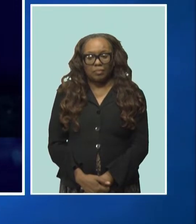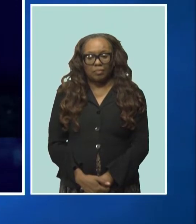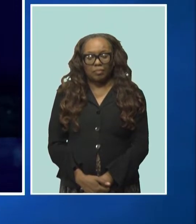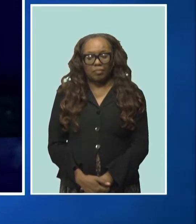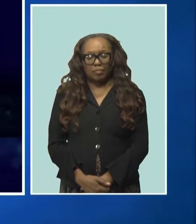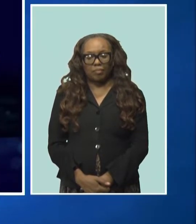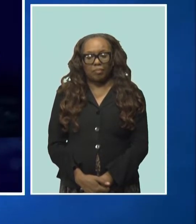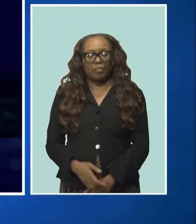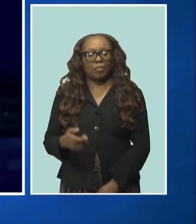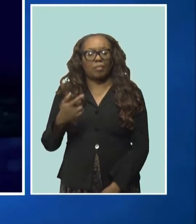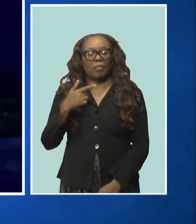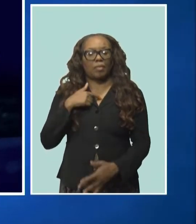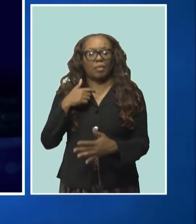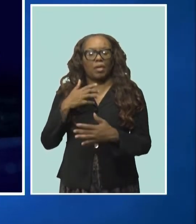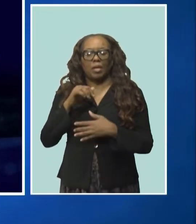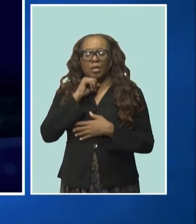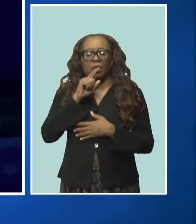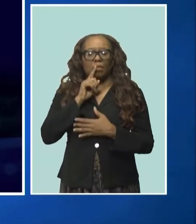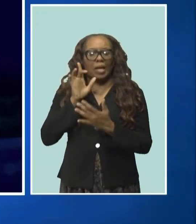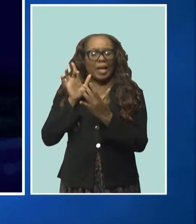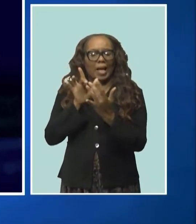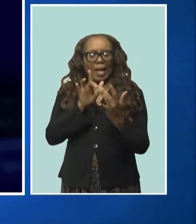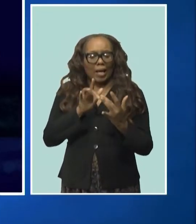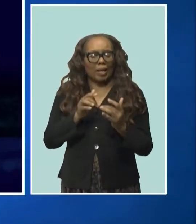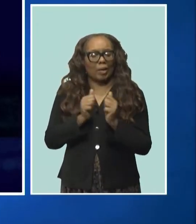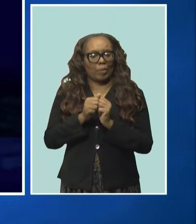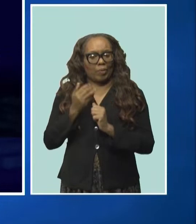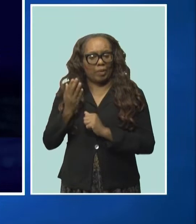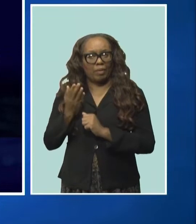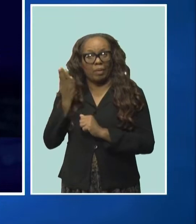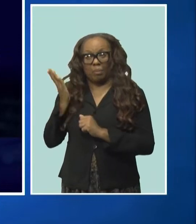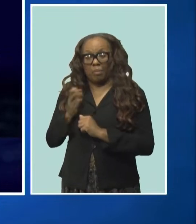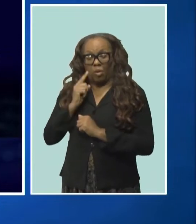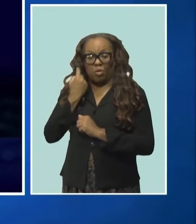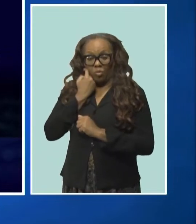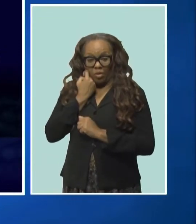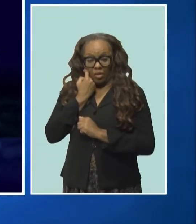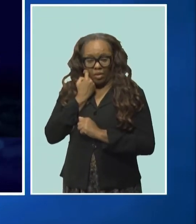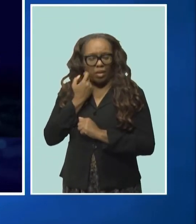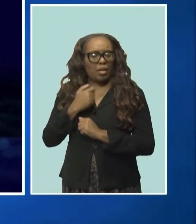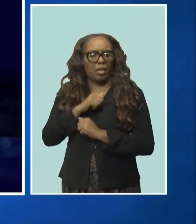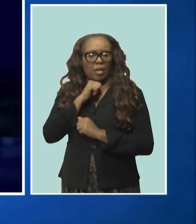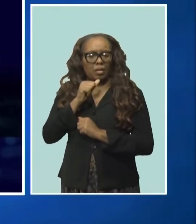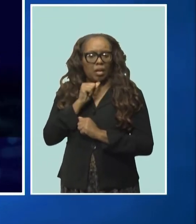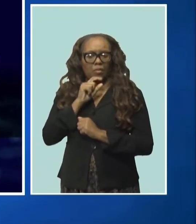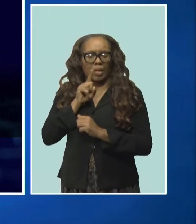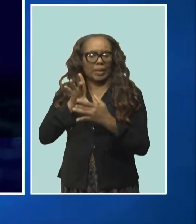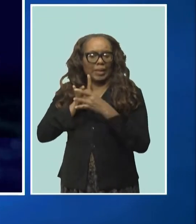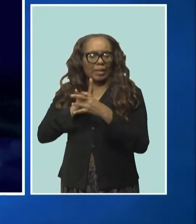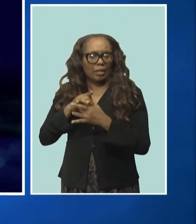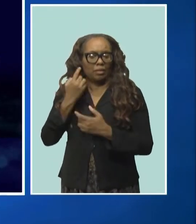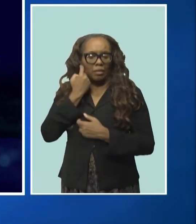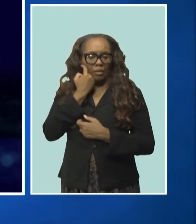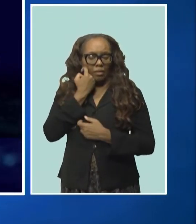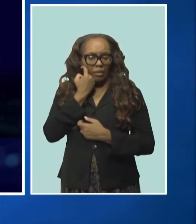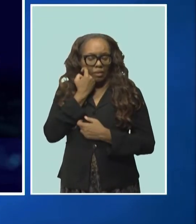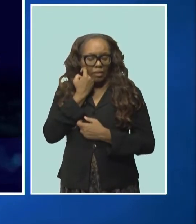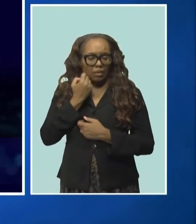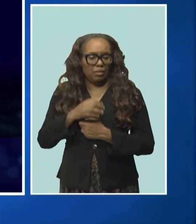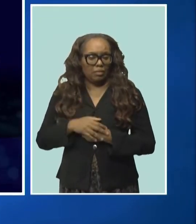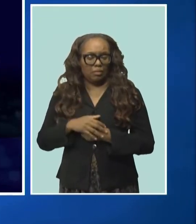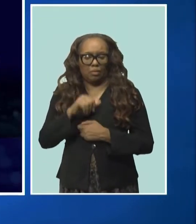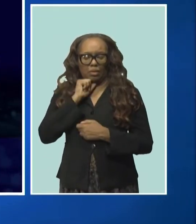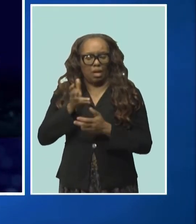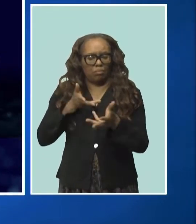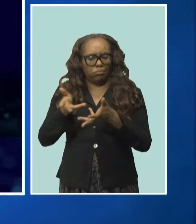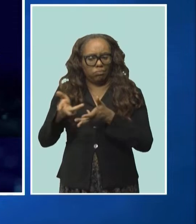him recently. I've not been on any assignments recently, and I guess that has he. So we have not touched base